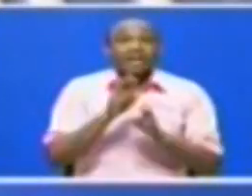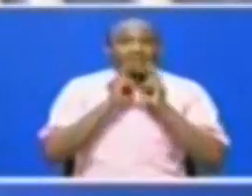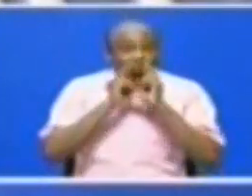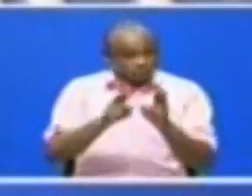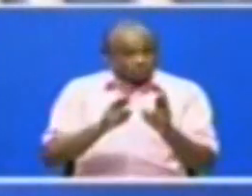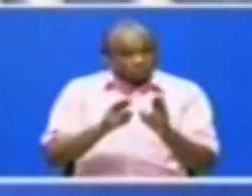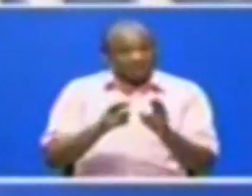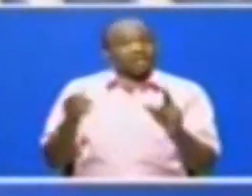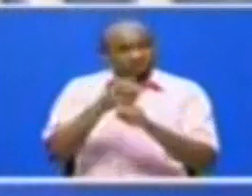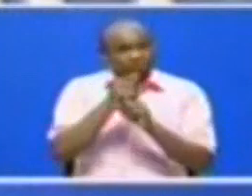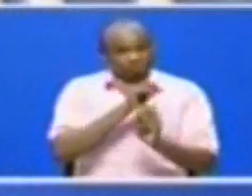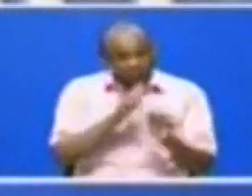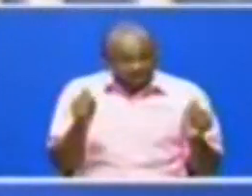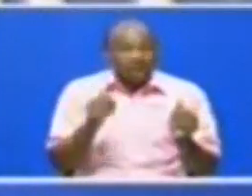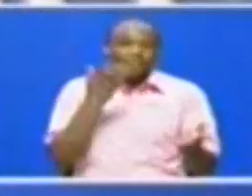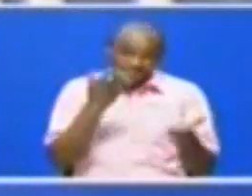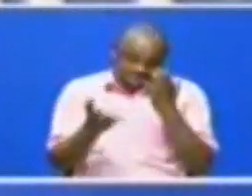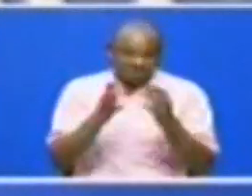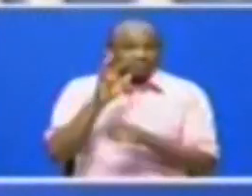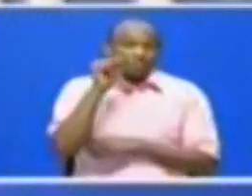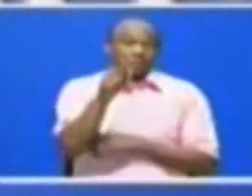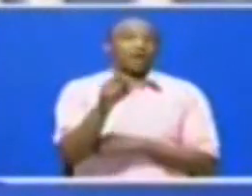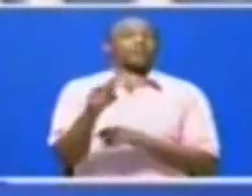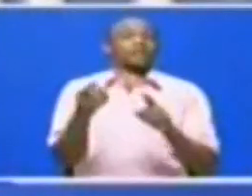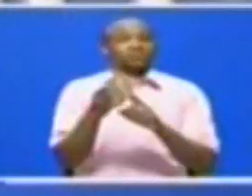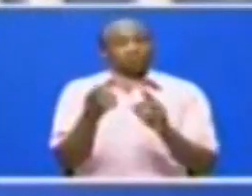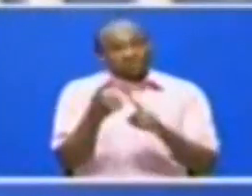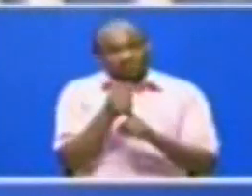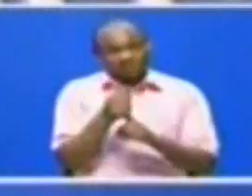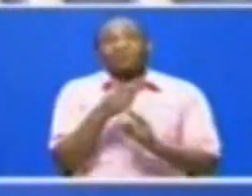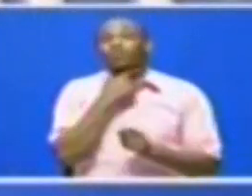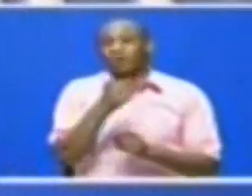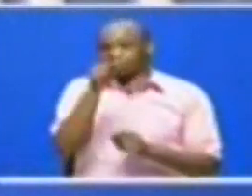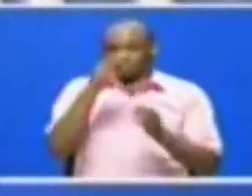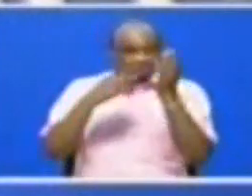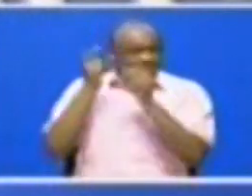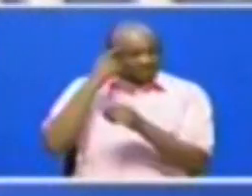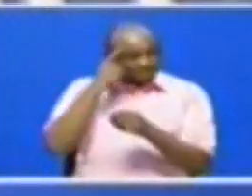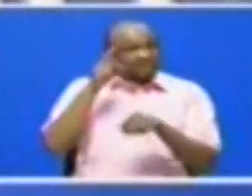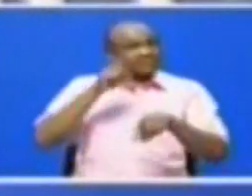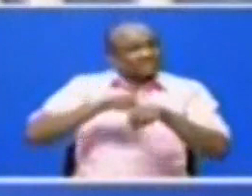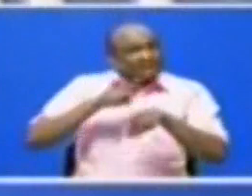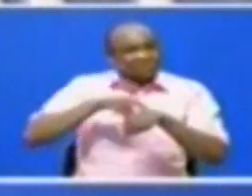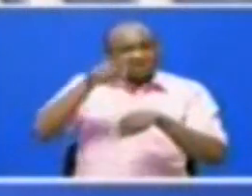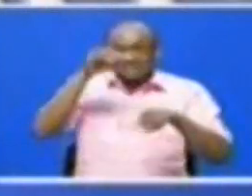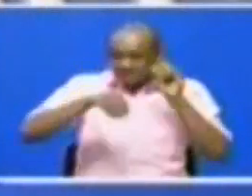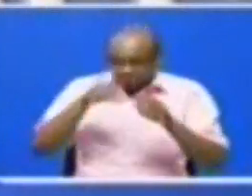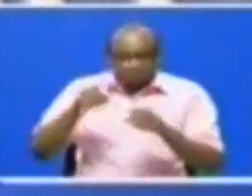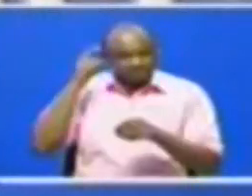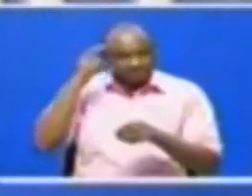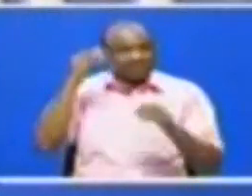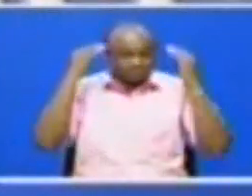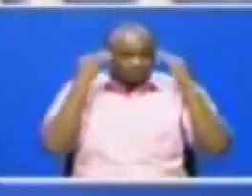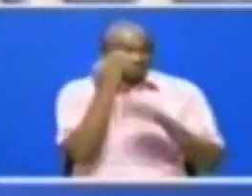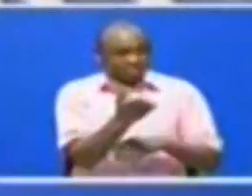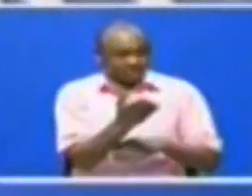are achieved, I think we may reach that end. I want to take you back during the hearing of this election petition. In